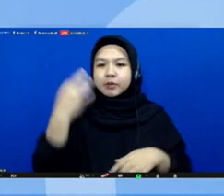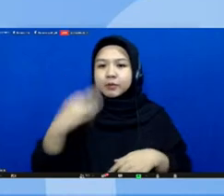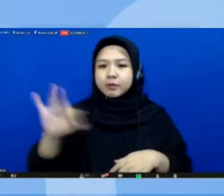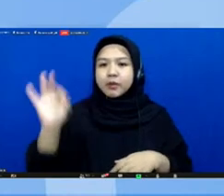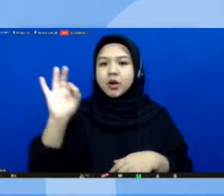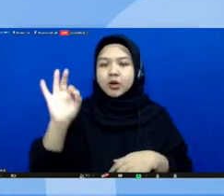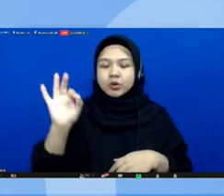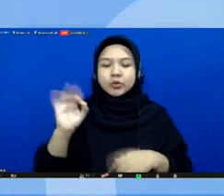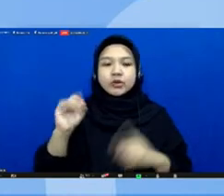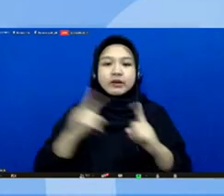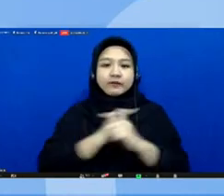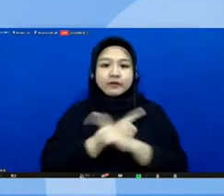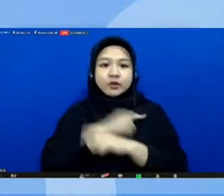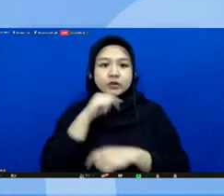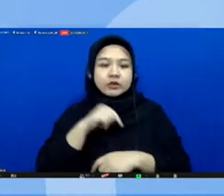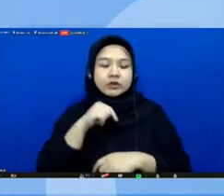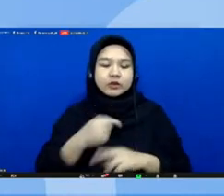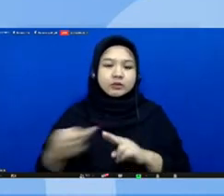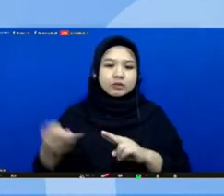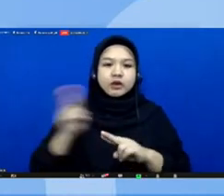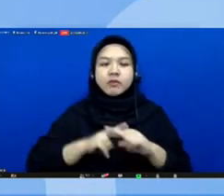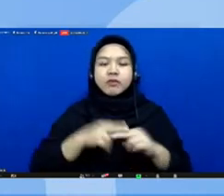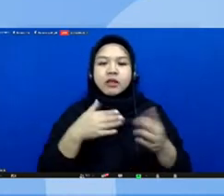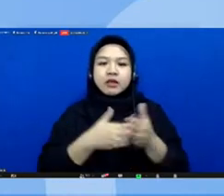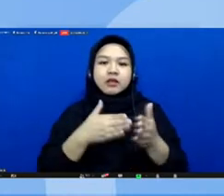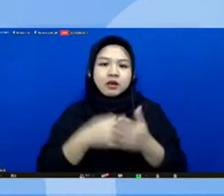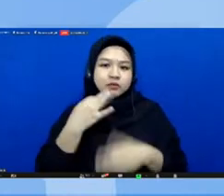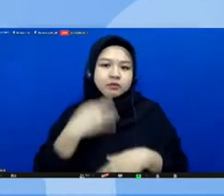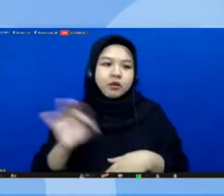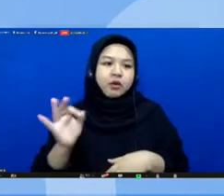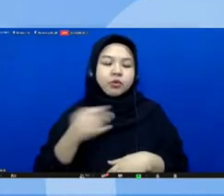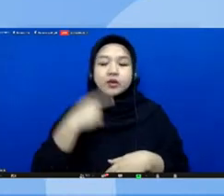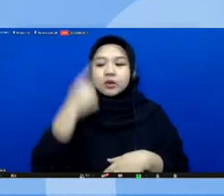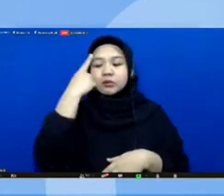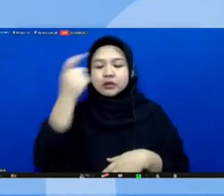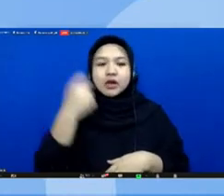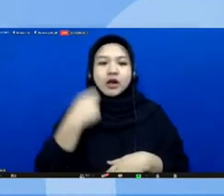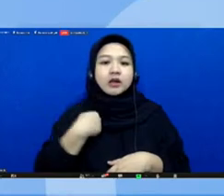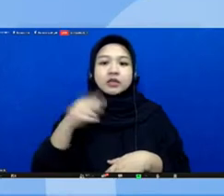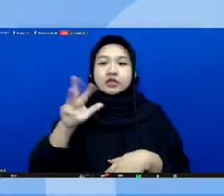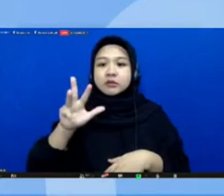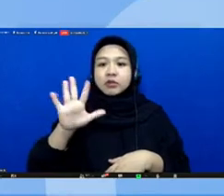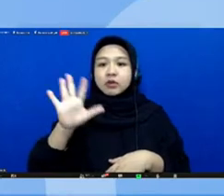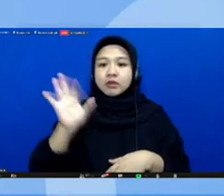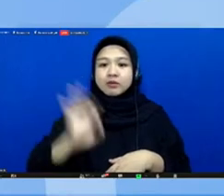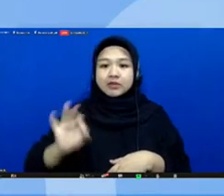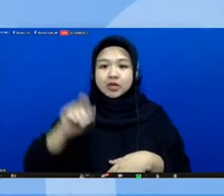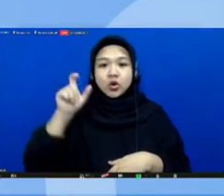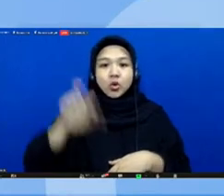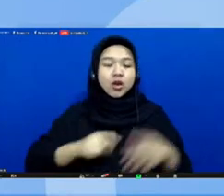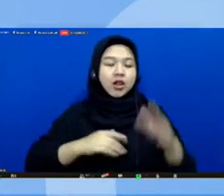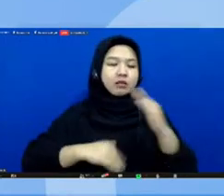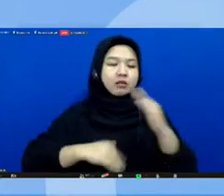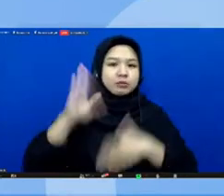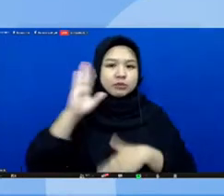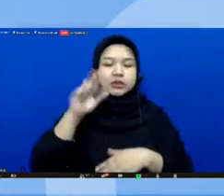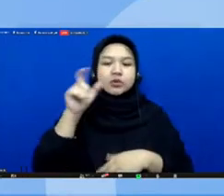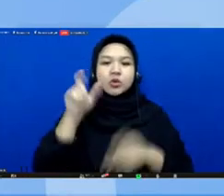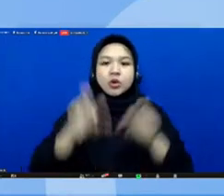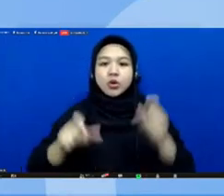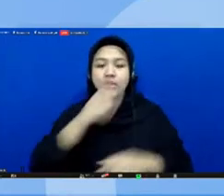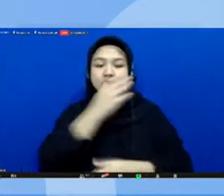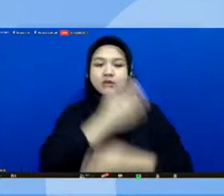Nevertheless, from Lenon, we learned that more than 95% of the people with disabilities and marginalized members of society who participated in the